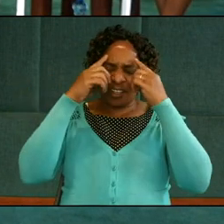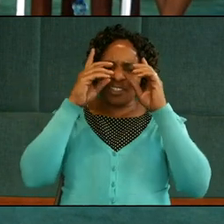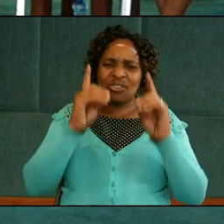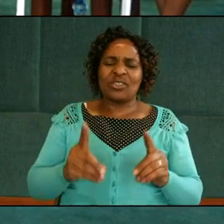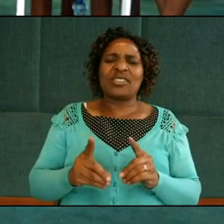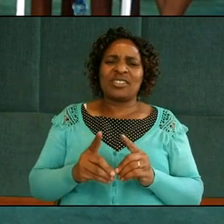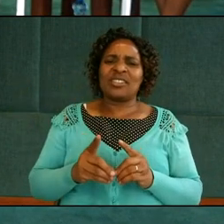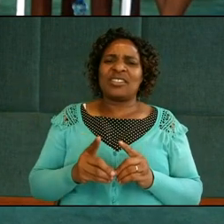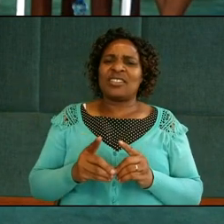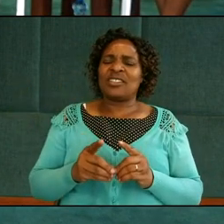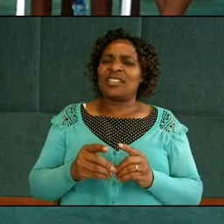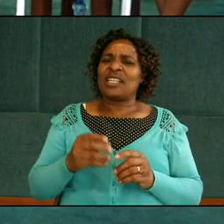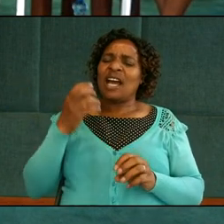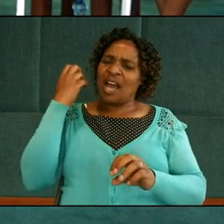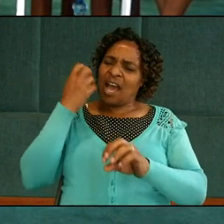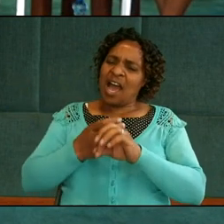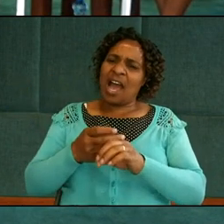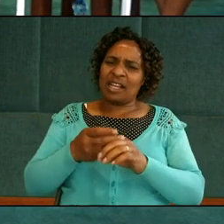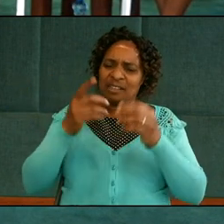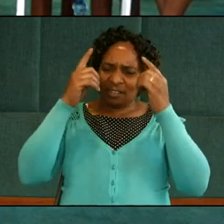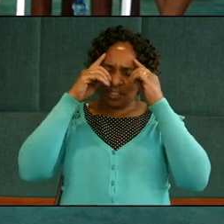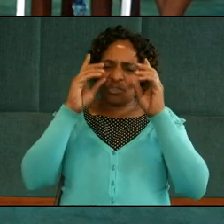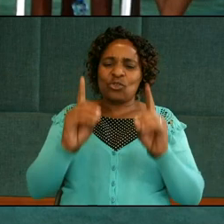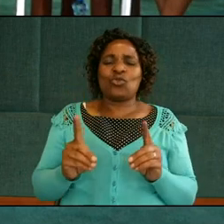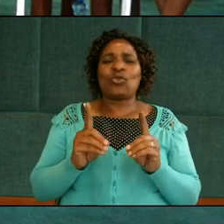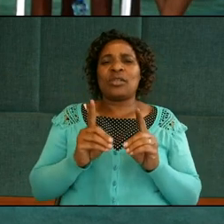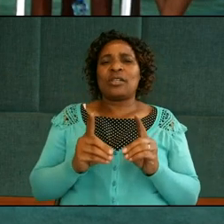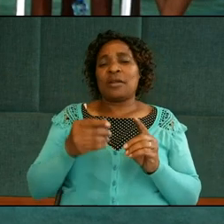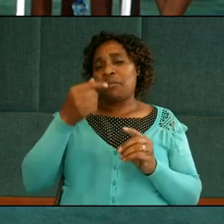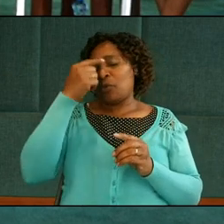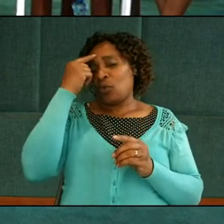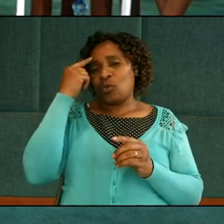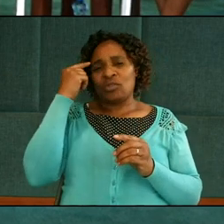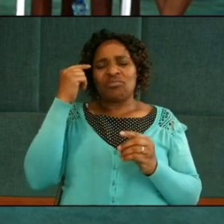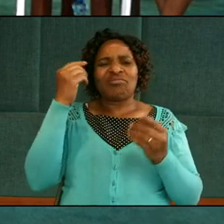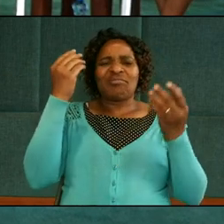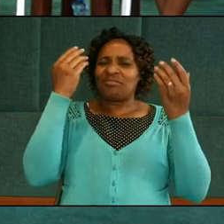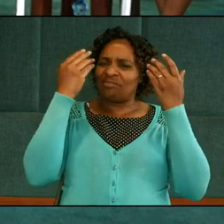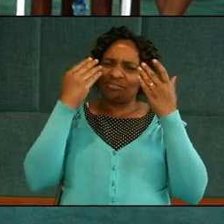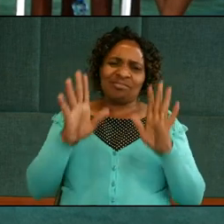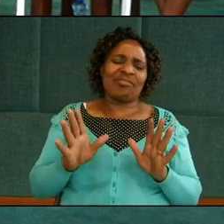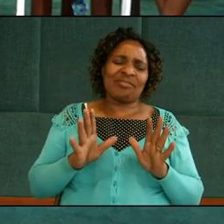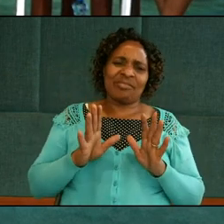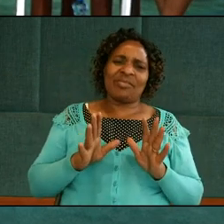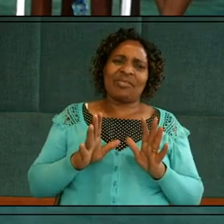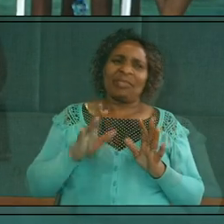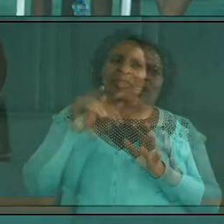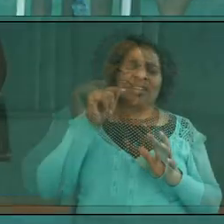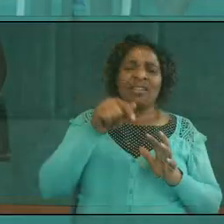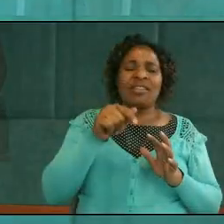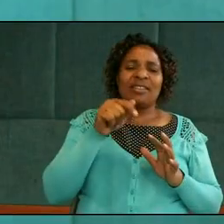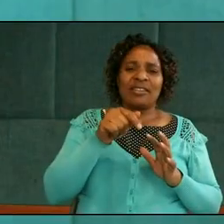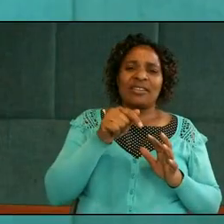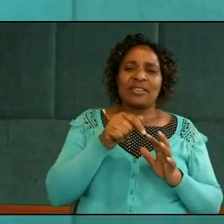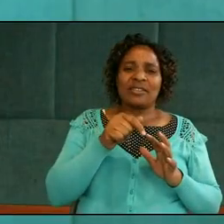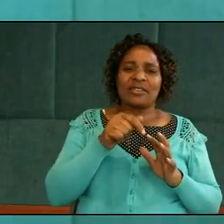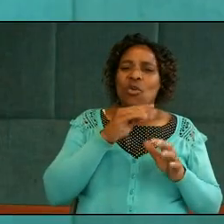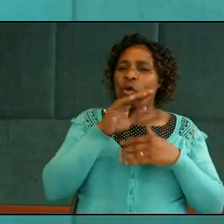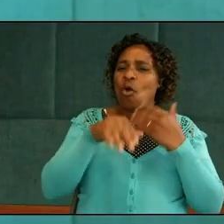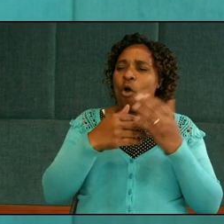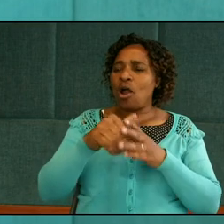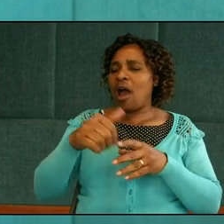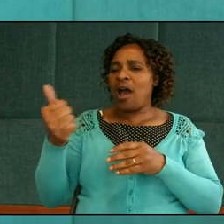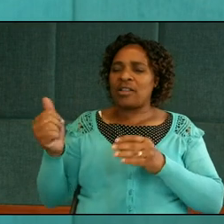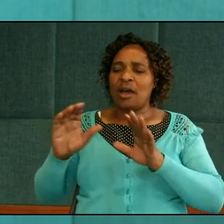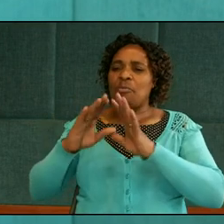easy decision? It's a difficult decision. Mm-hmm. Because you don't know what all the other